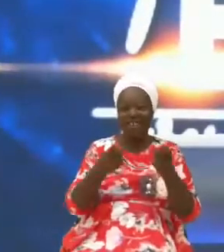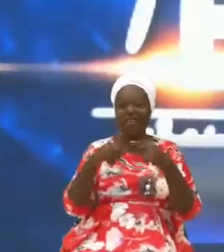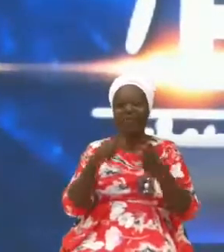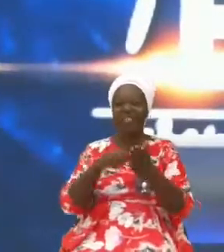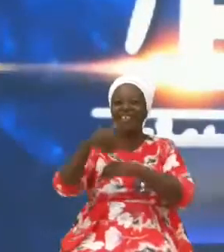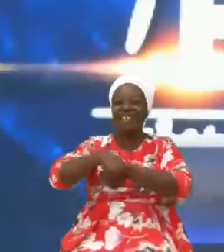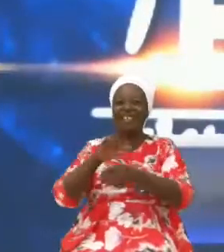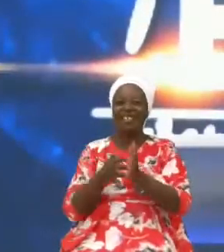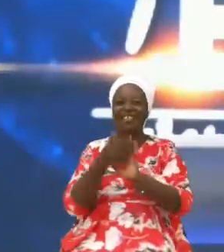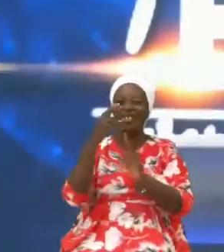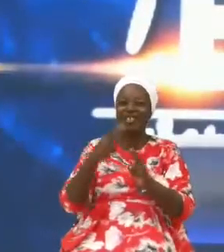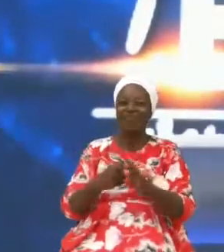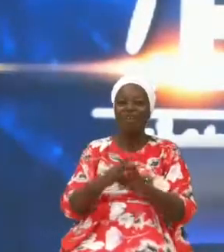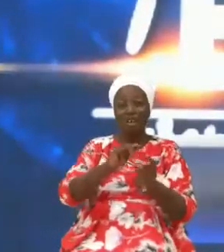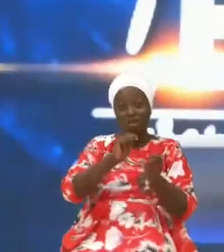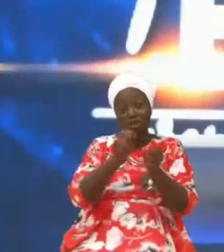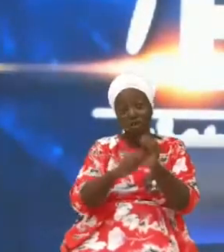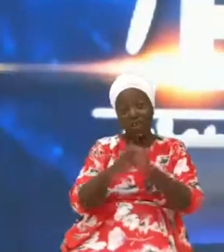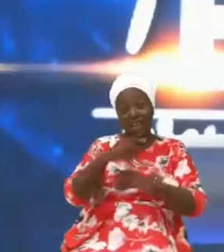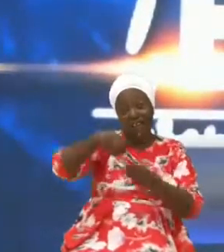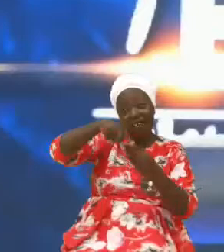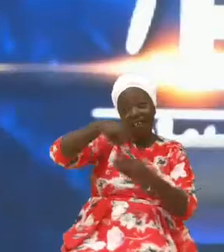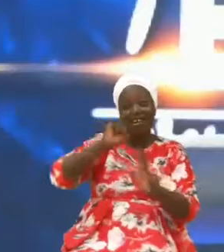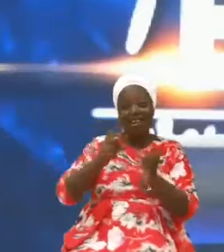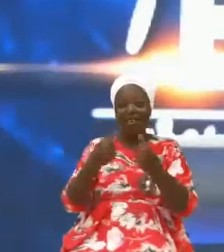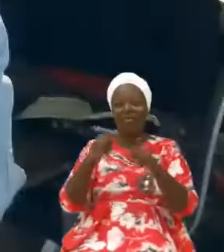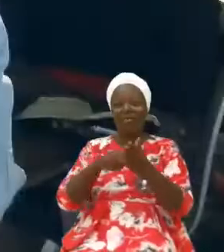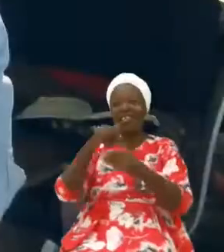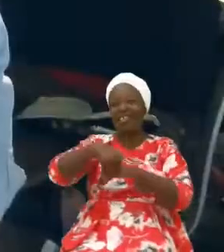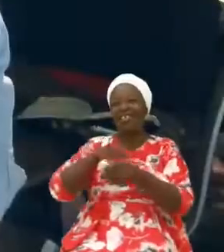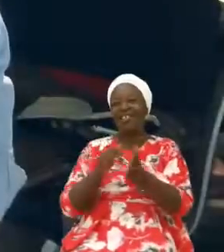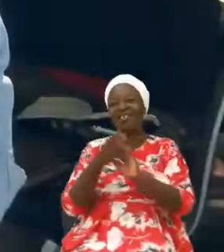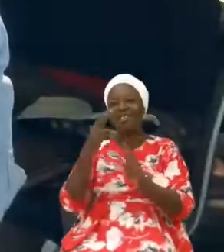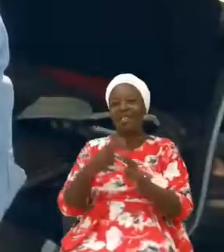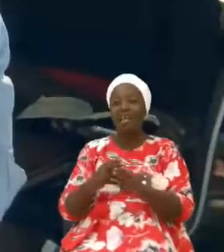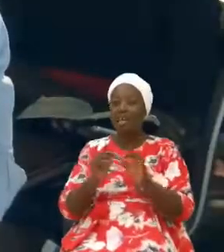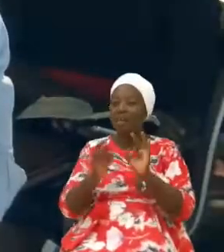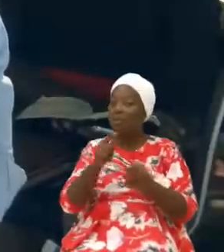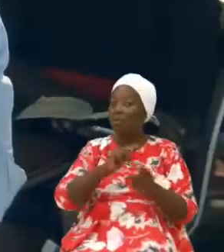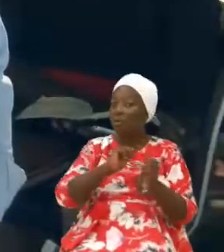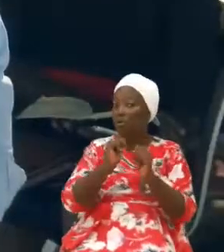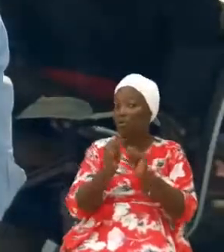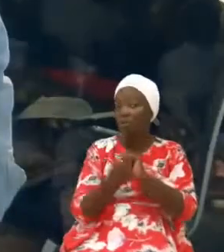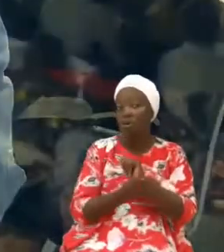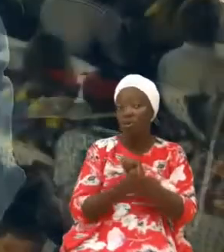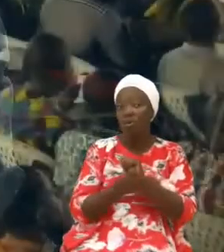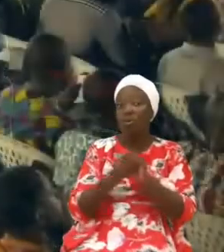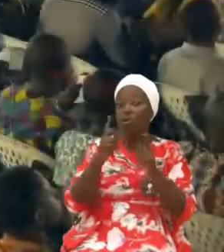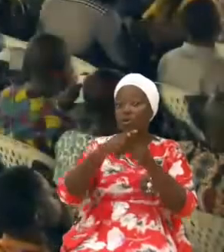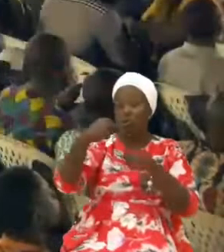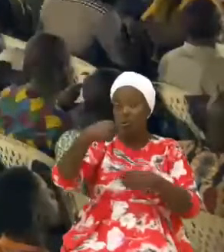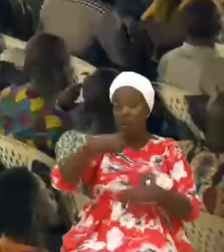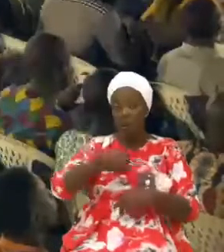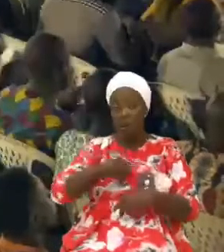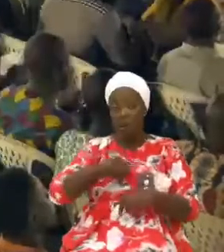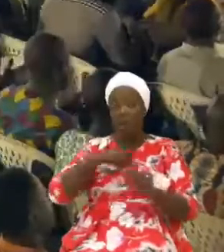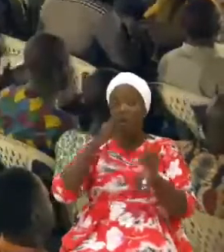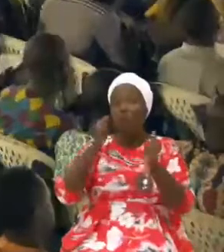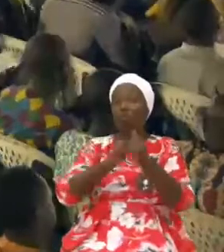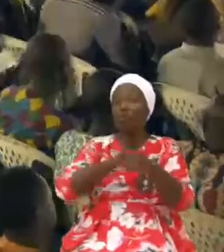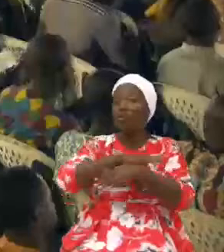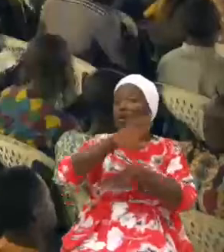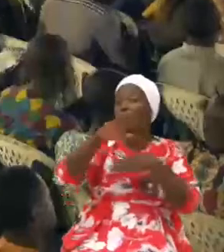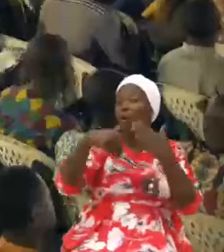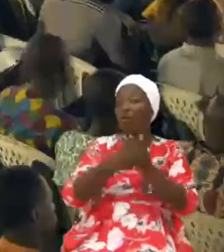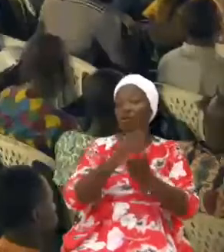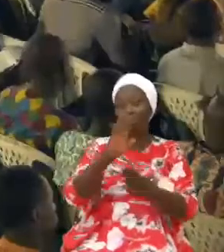says, but restoration can come tonight. Turning around can come tonight. If you will